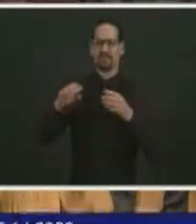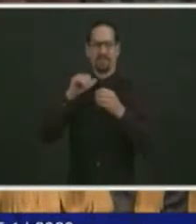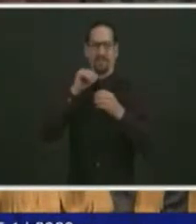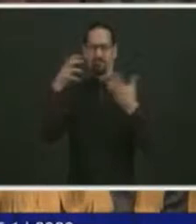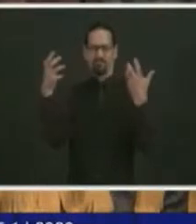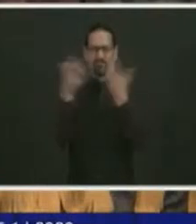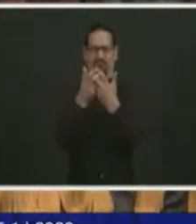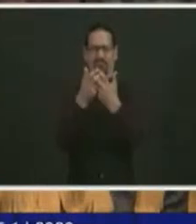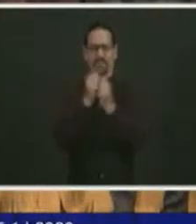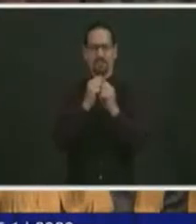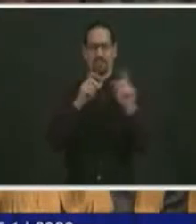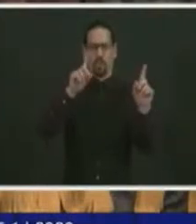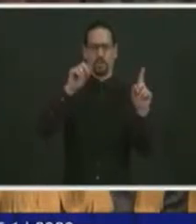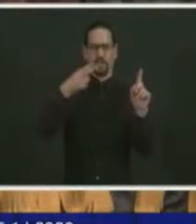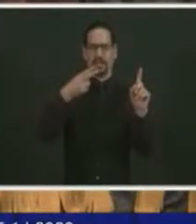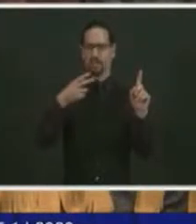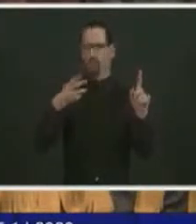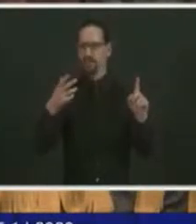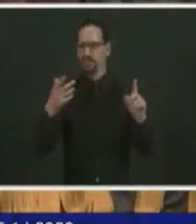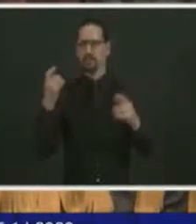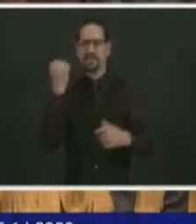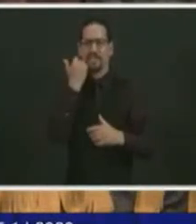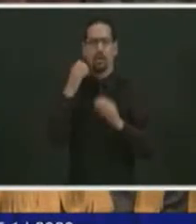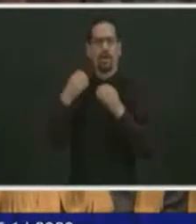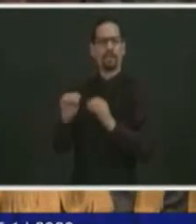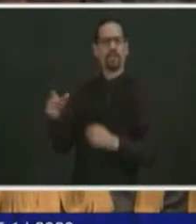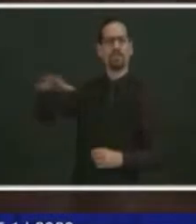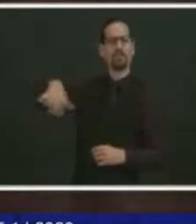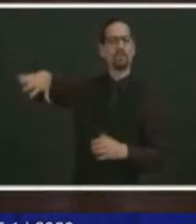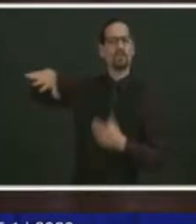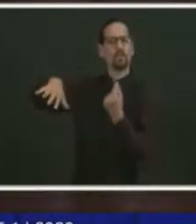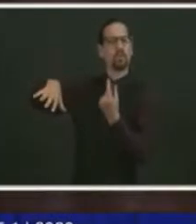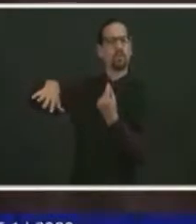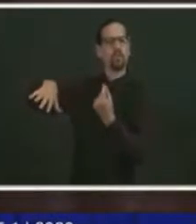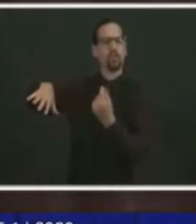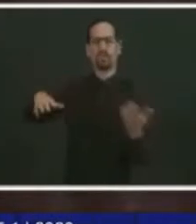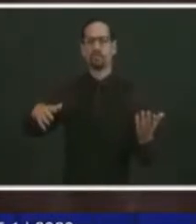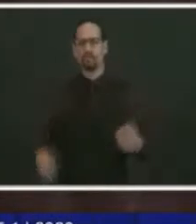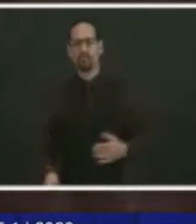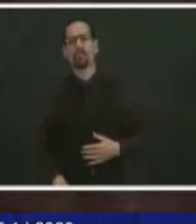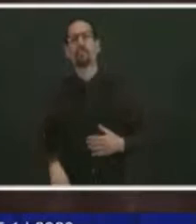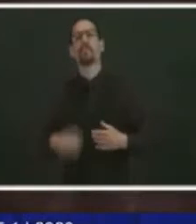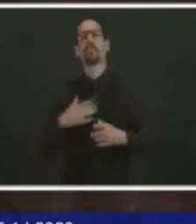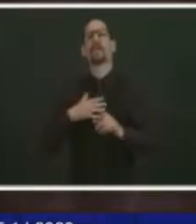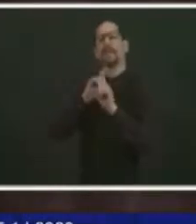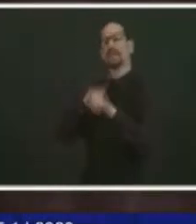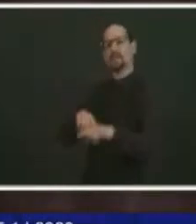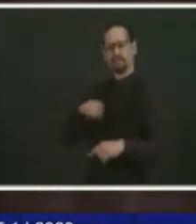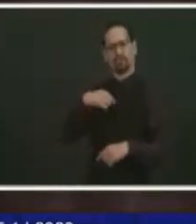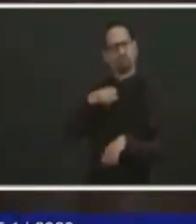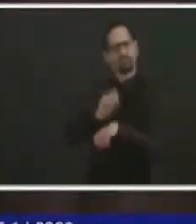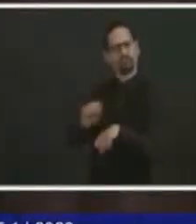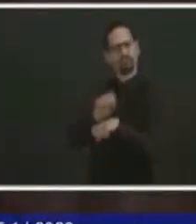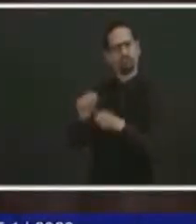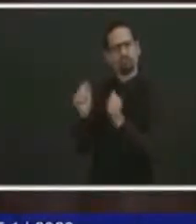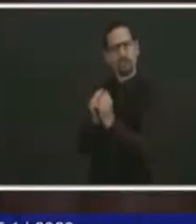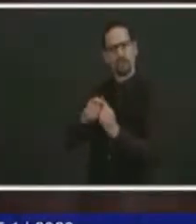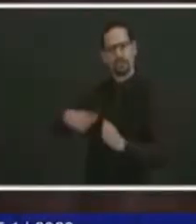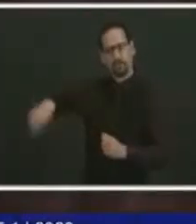office now? We have been working very closely with our oral health